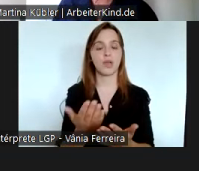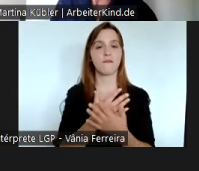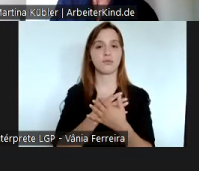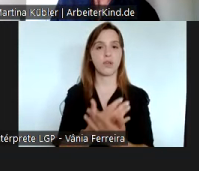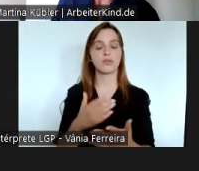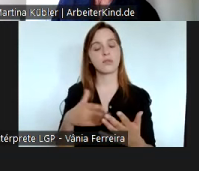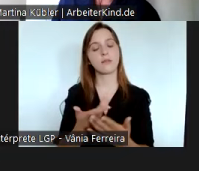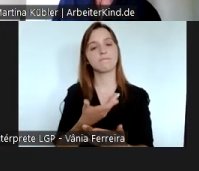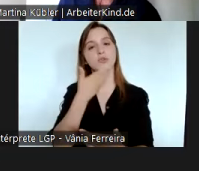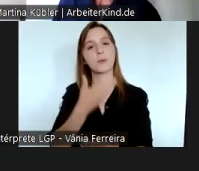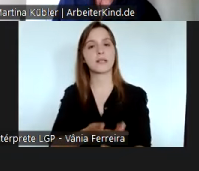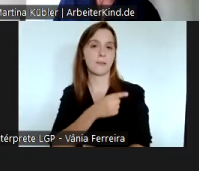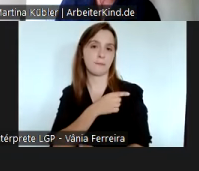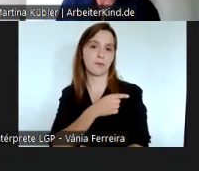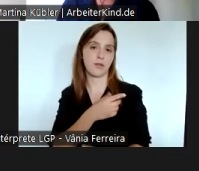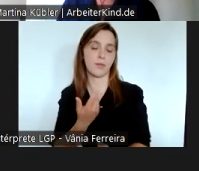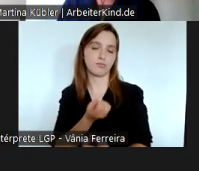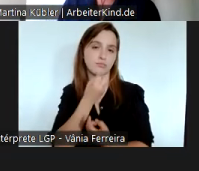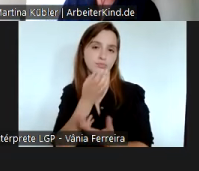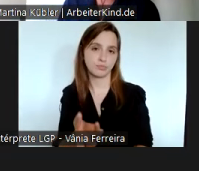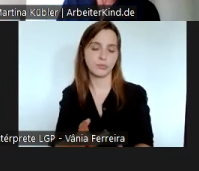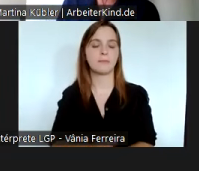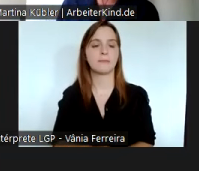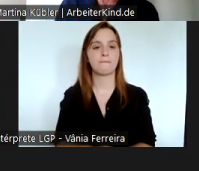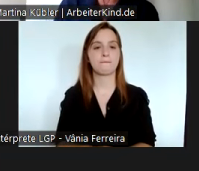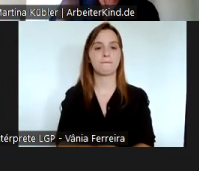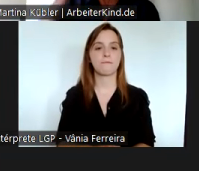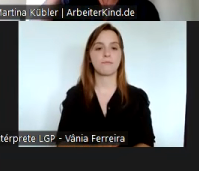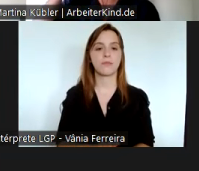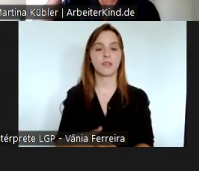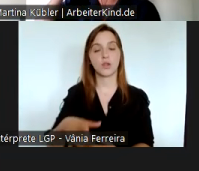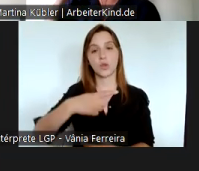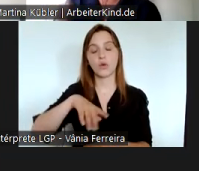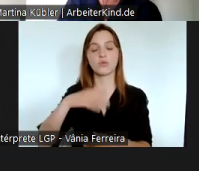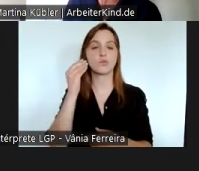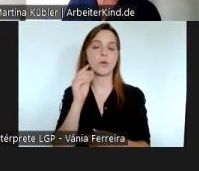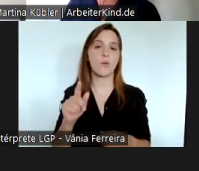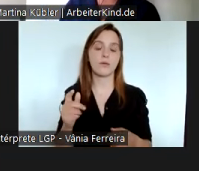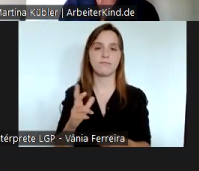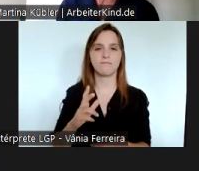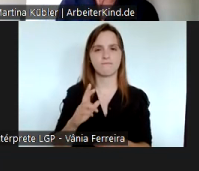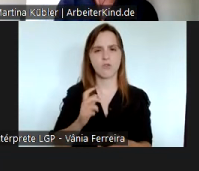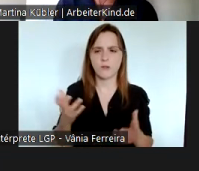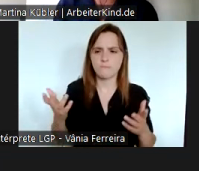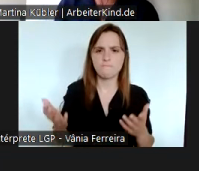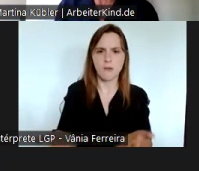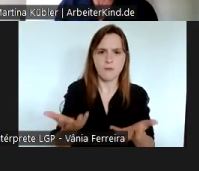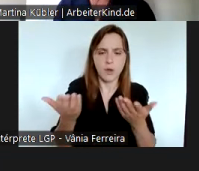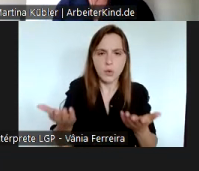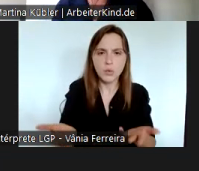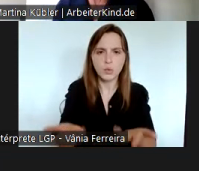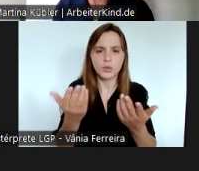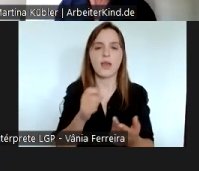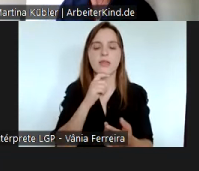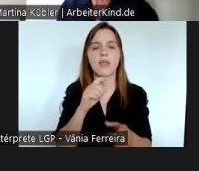experience. And we do this, as I said, we encourage and inform students by going, like